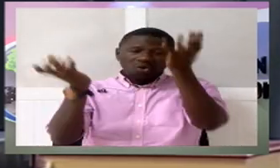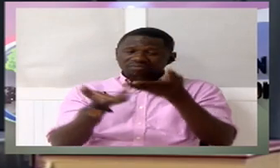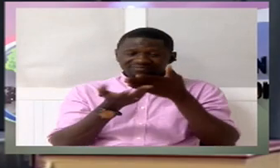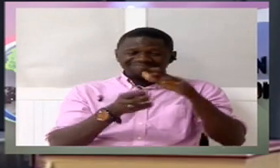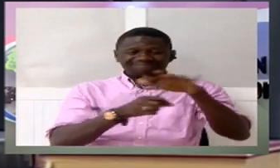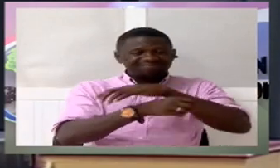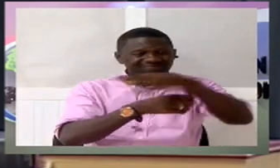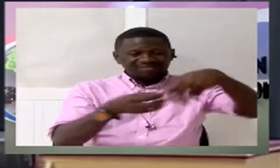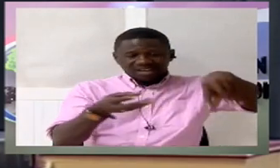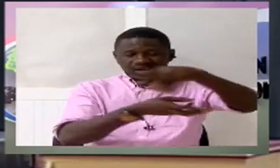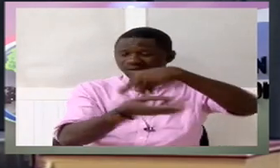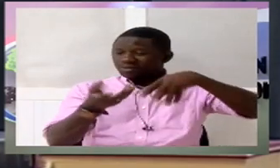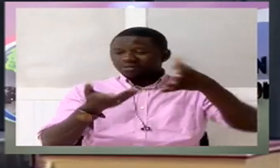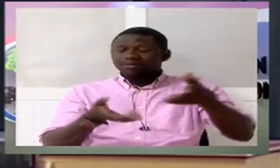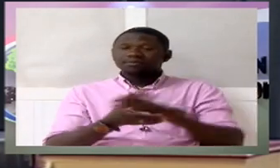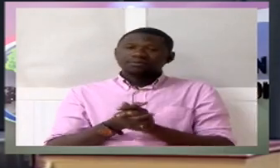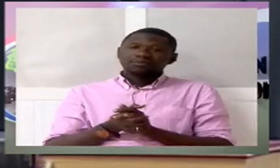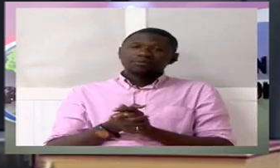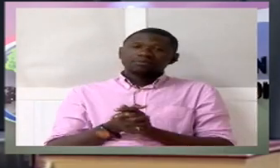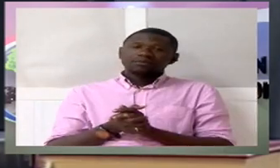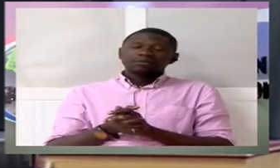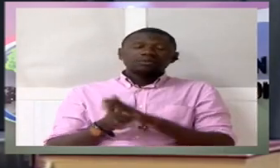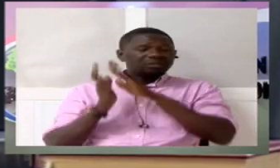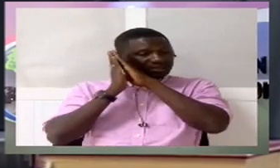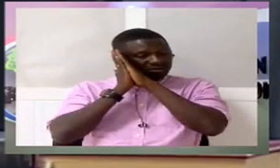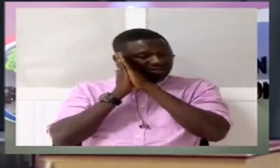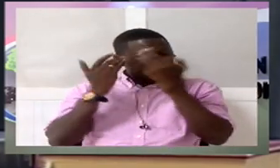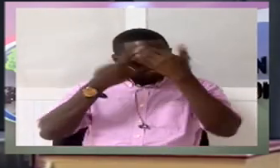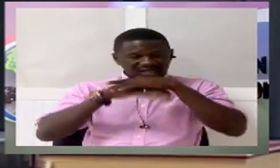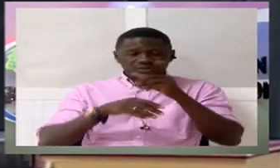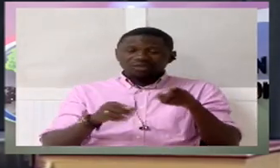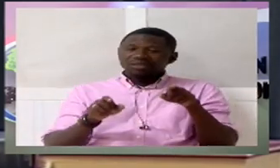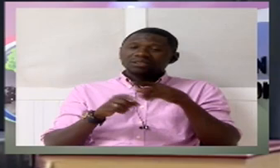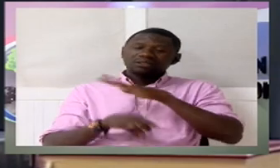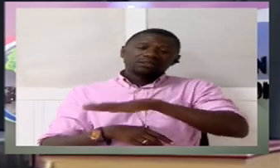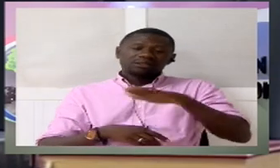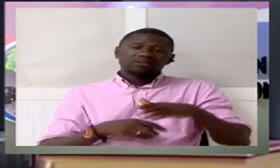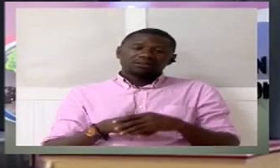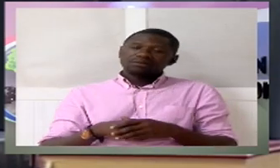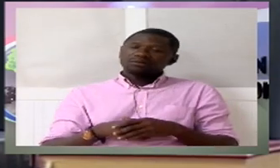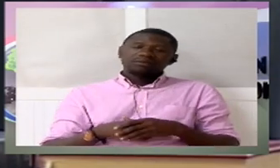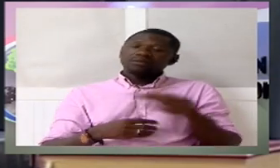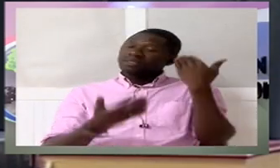were scattered around outside. I spent the night there with the kids. You know, no one can sleep